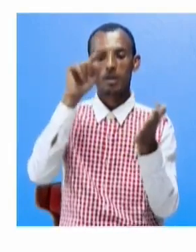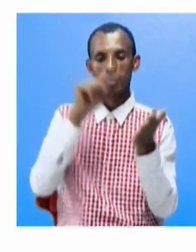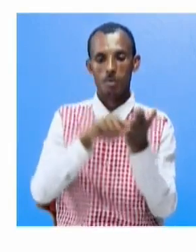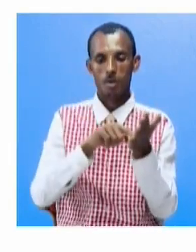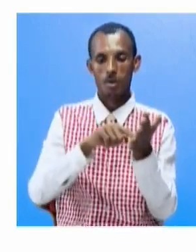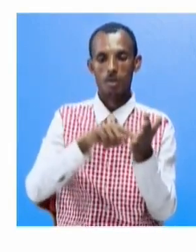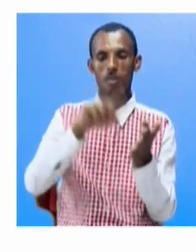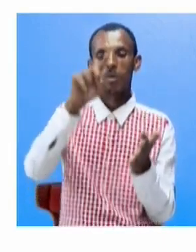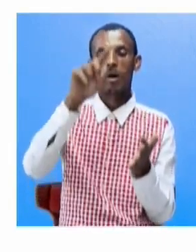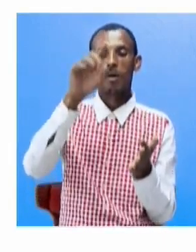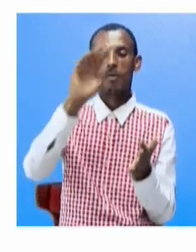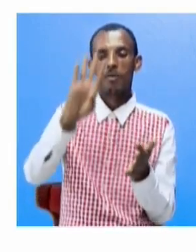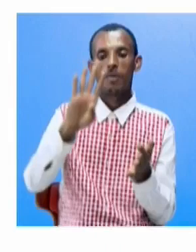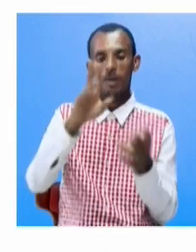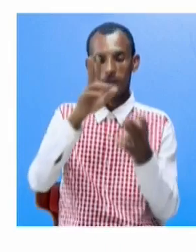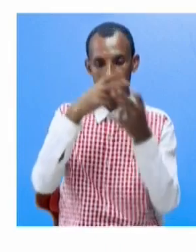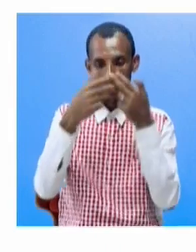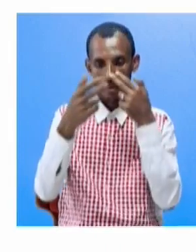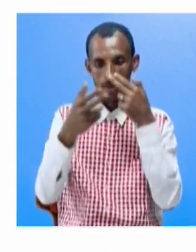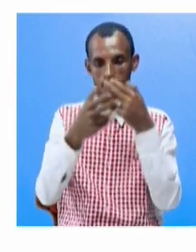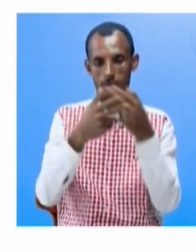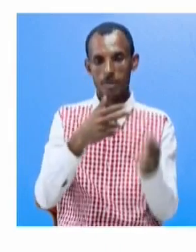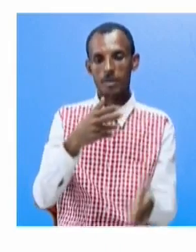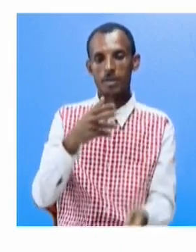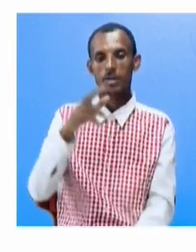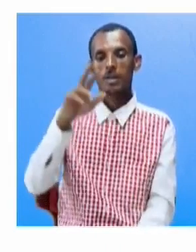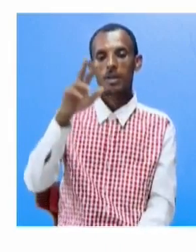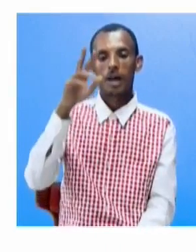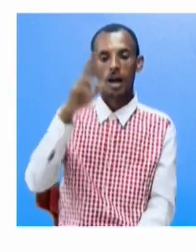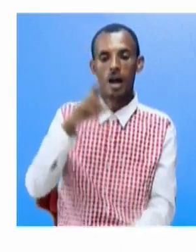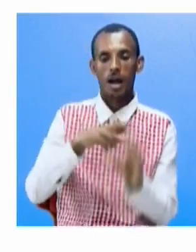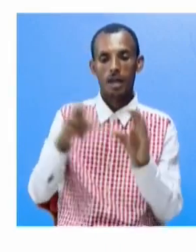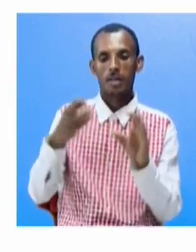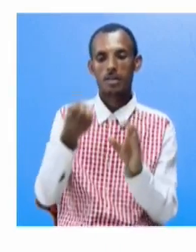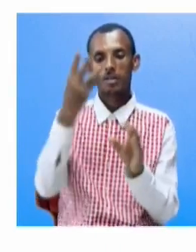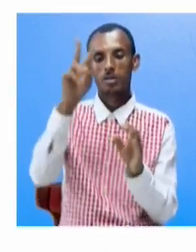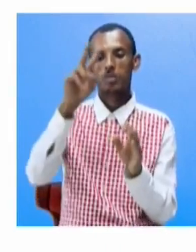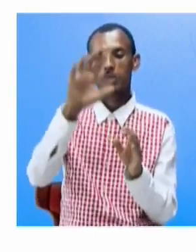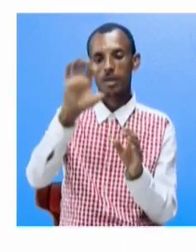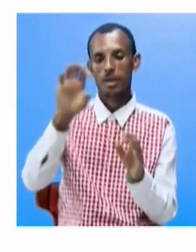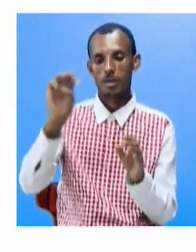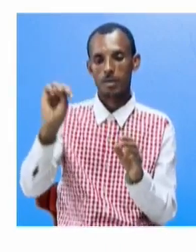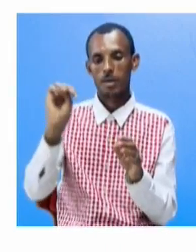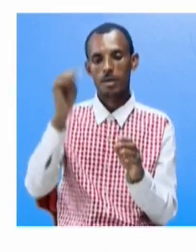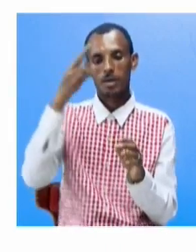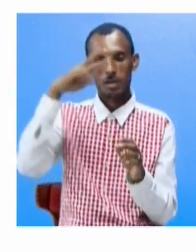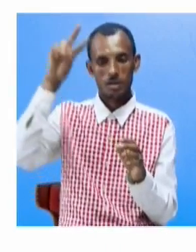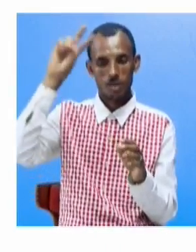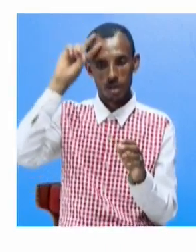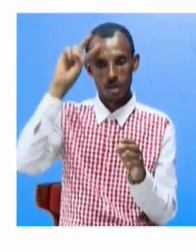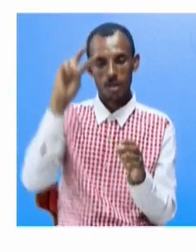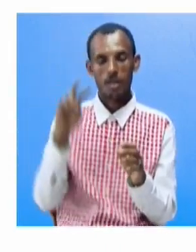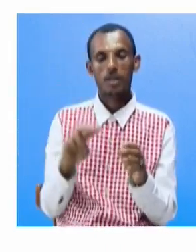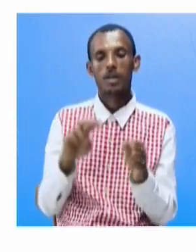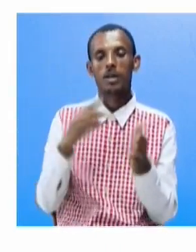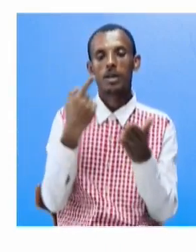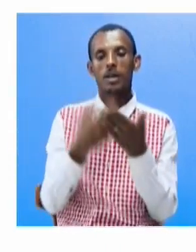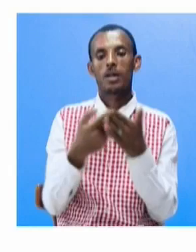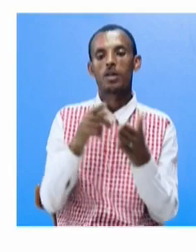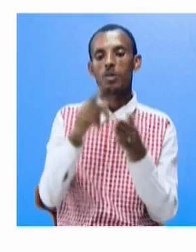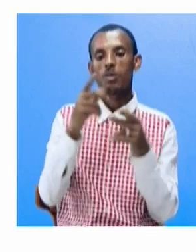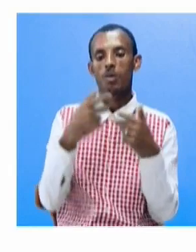3.14 times radius is 2 centimeters, 2 centimeters squared. Therefore, here you